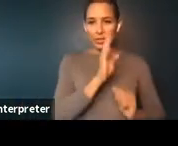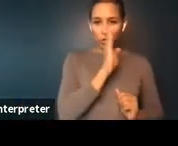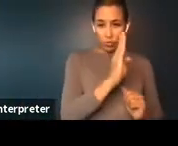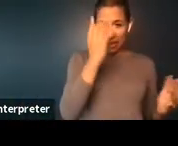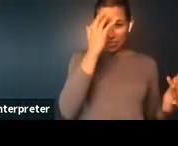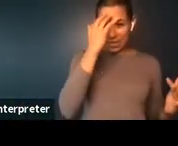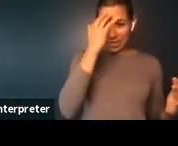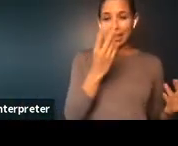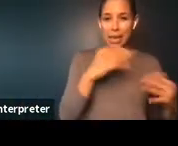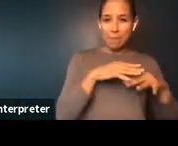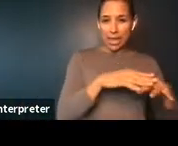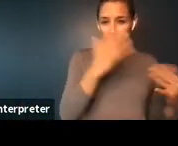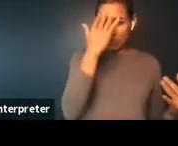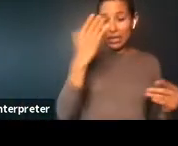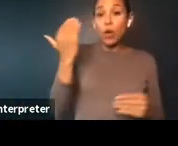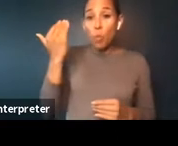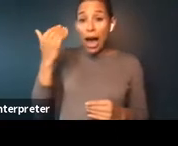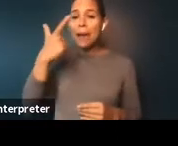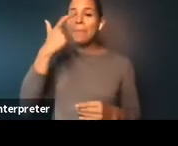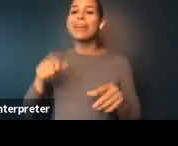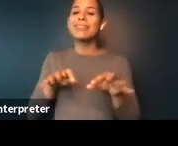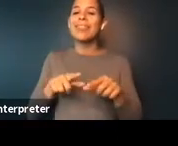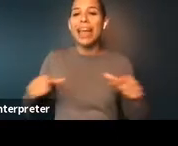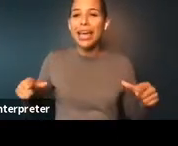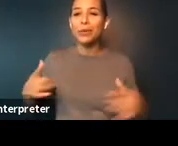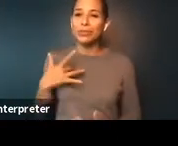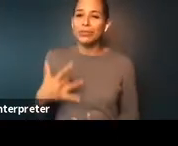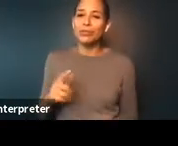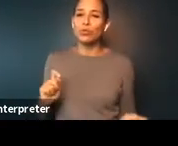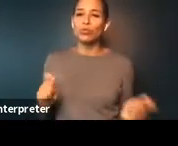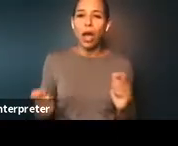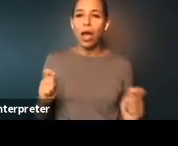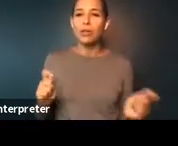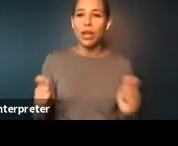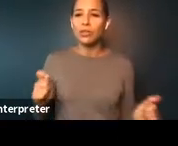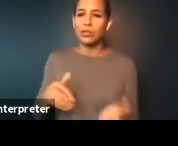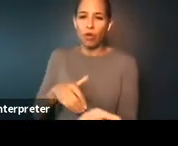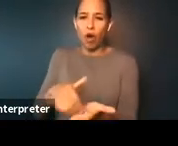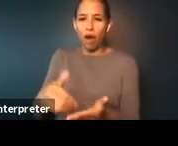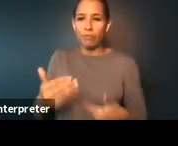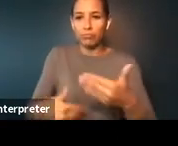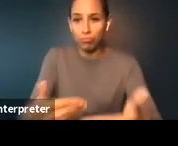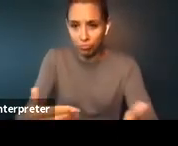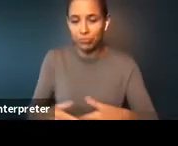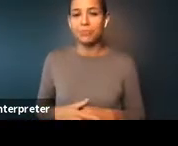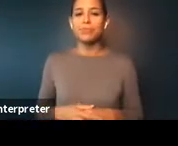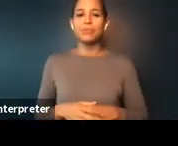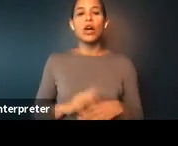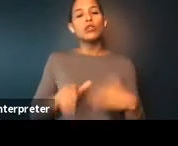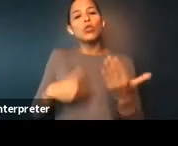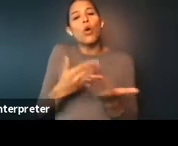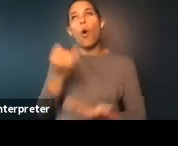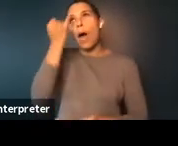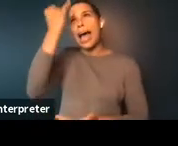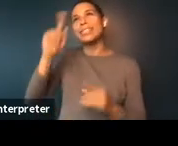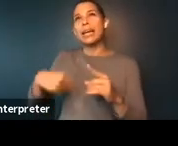so much and so fast. So, um, the ideas around, around time and